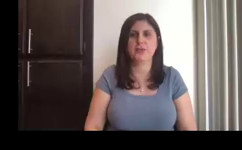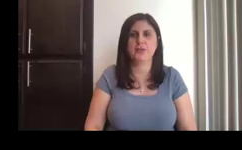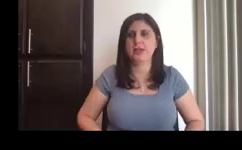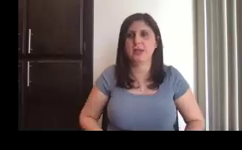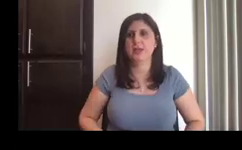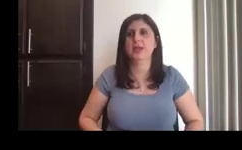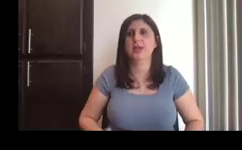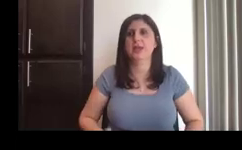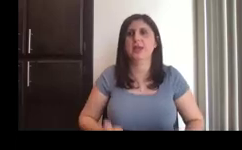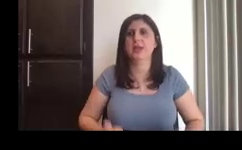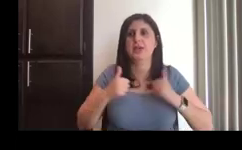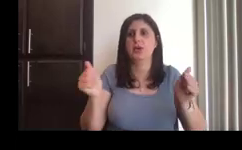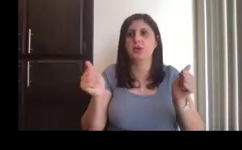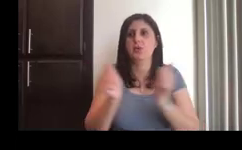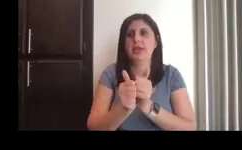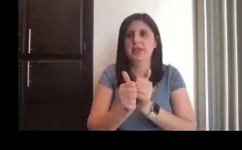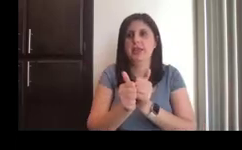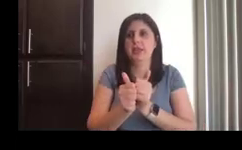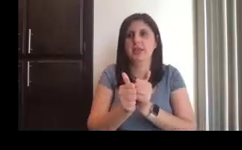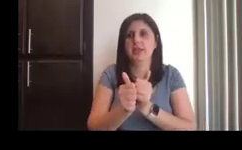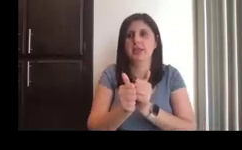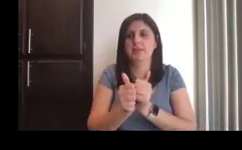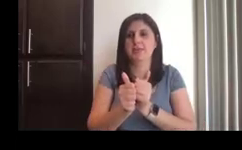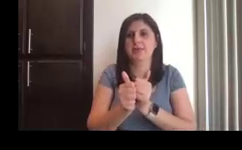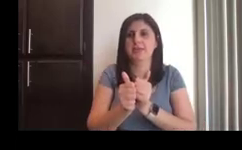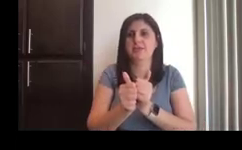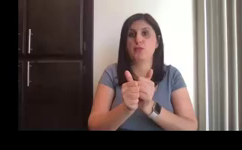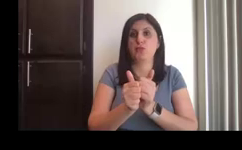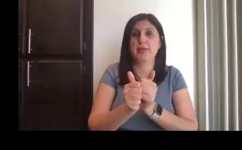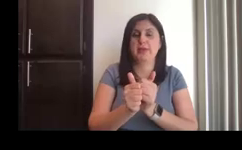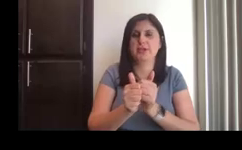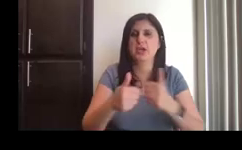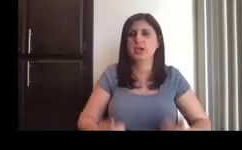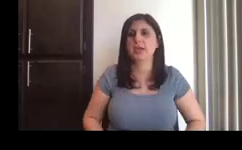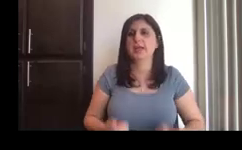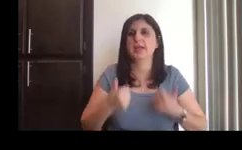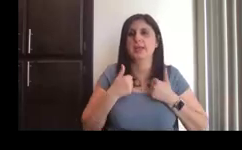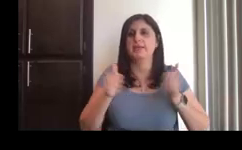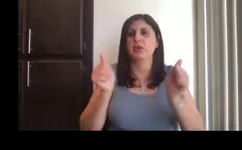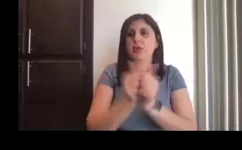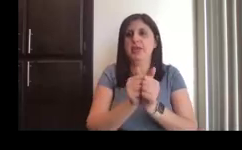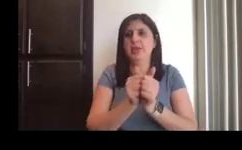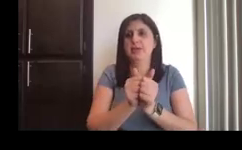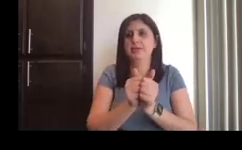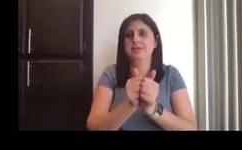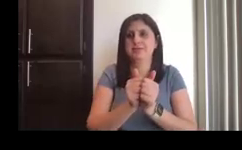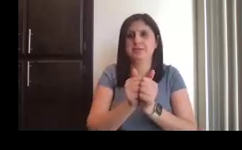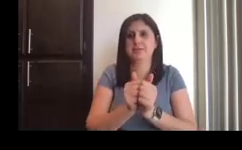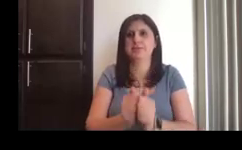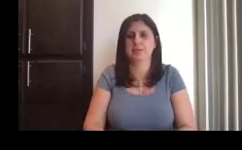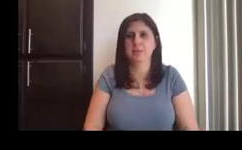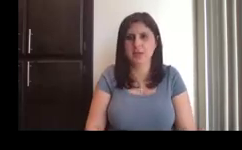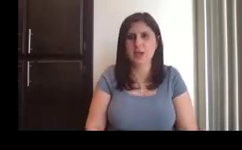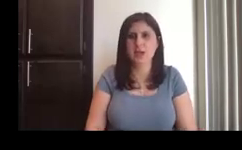Okay, live with. Live with. Remember this from Play with Dog. Live with.